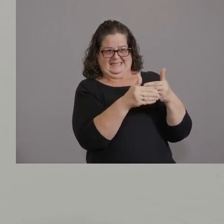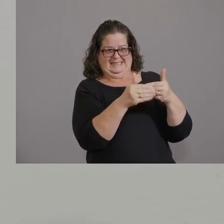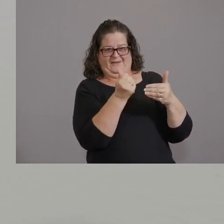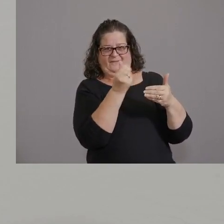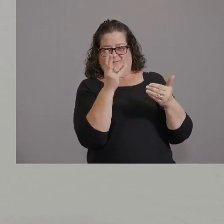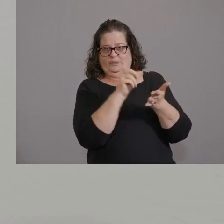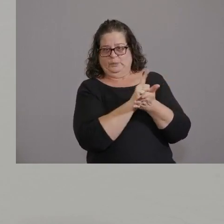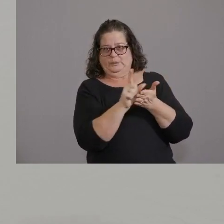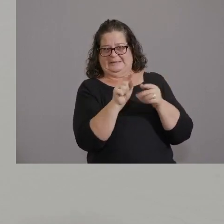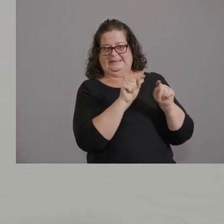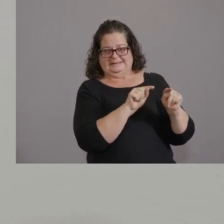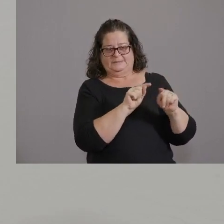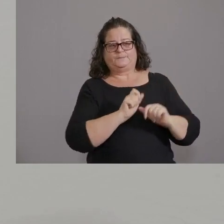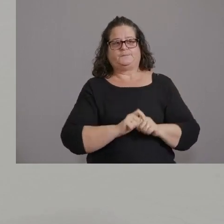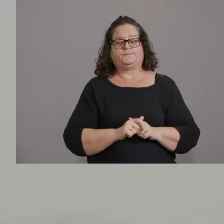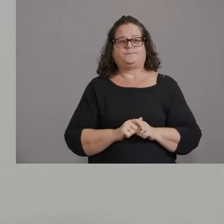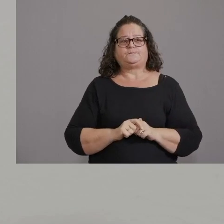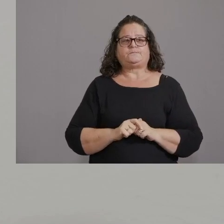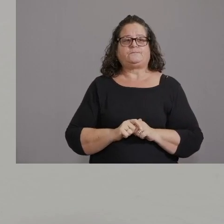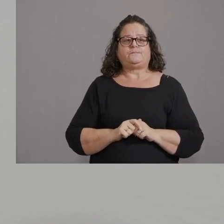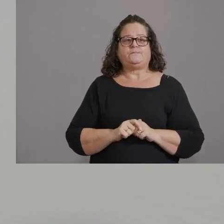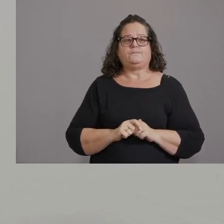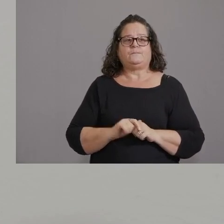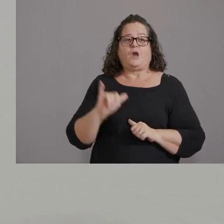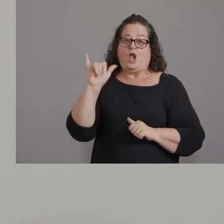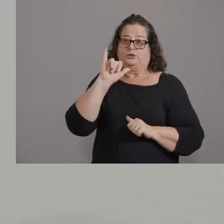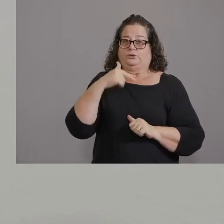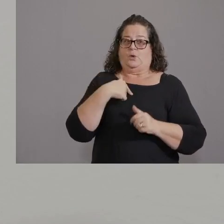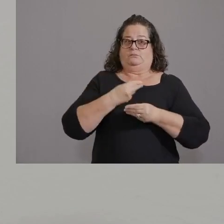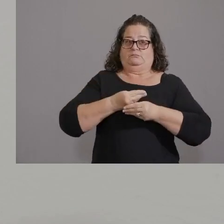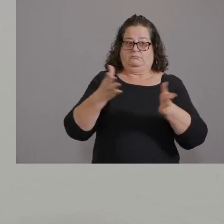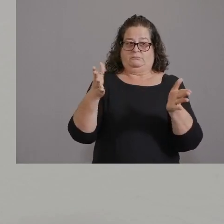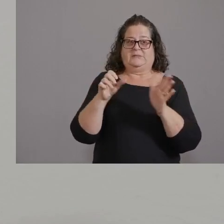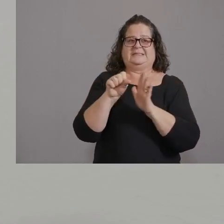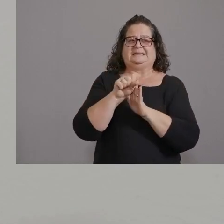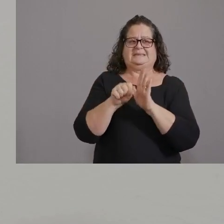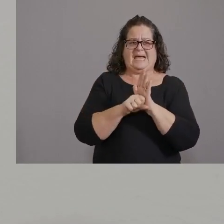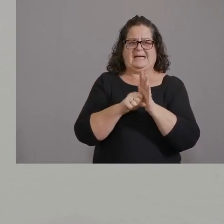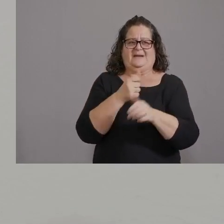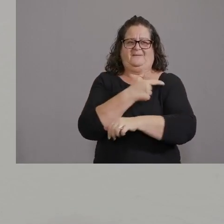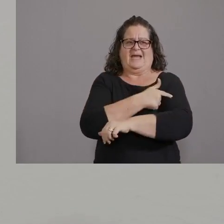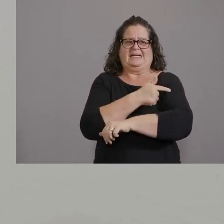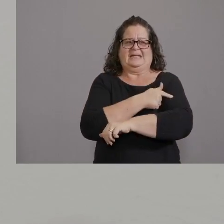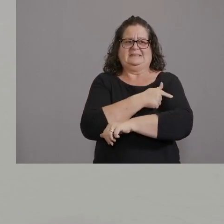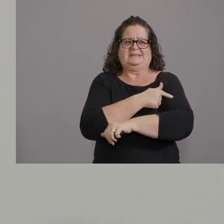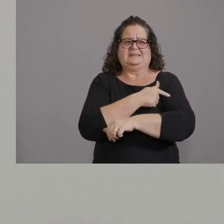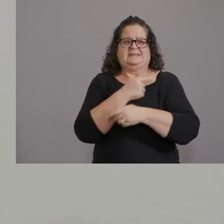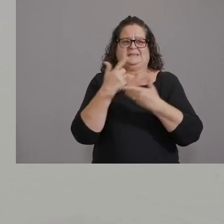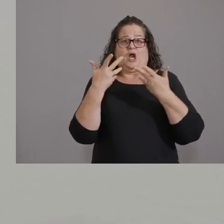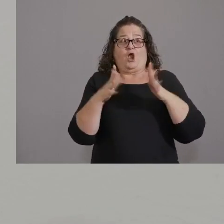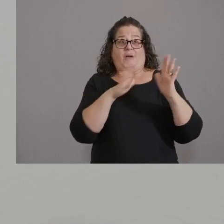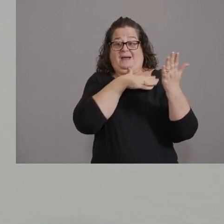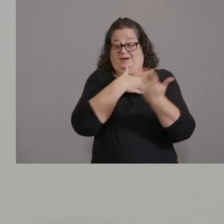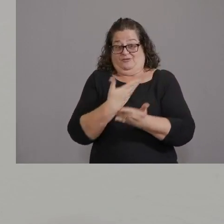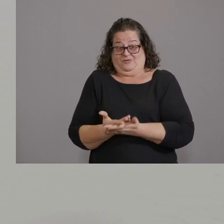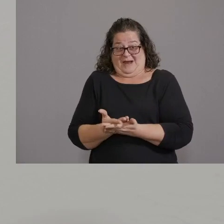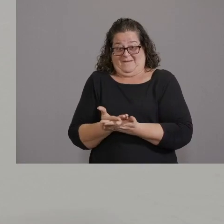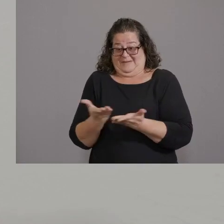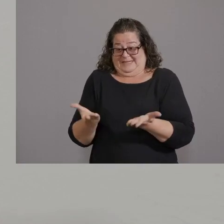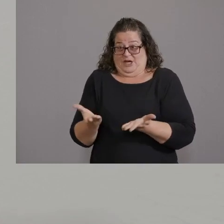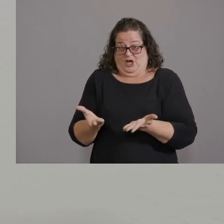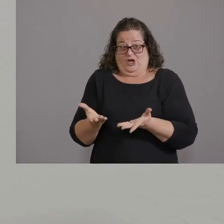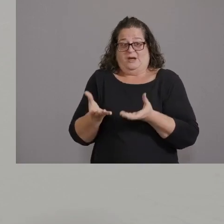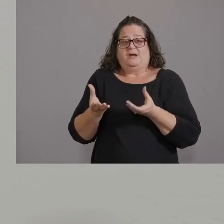doses of vaccine, things that have already been delivered to the state, but we want to get out to the pharmacy. And so then we can reallocate